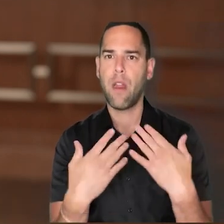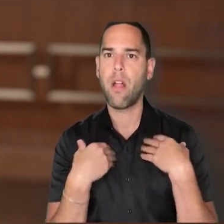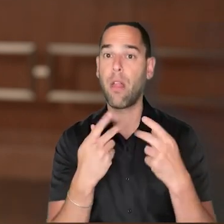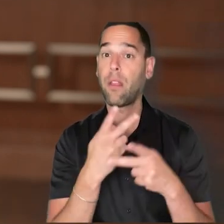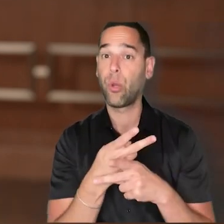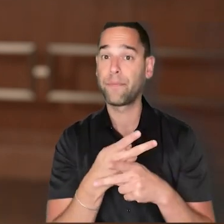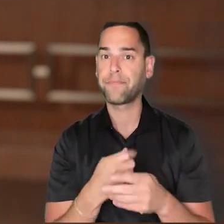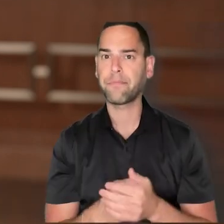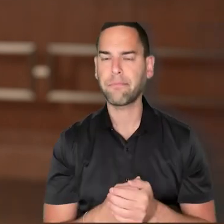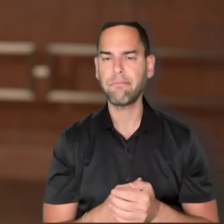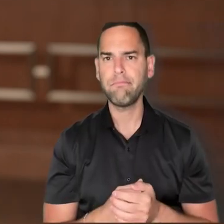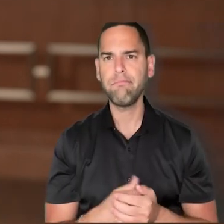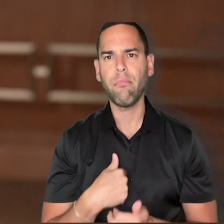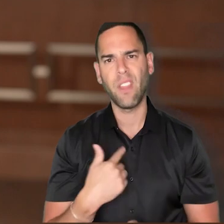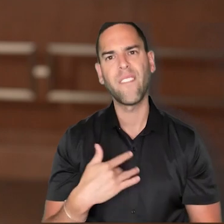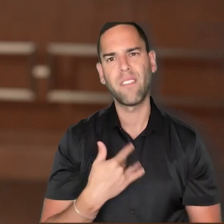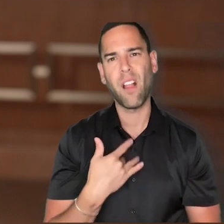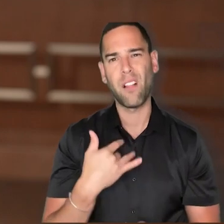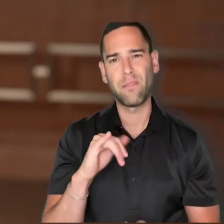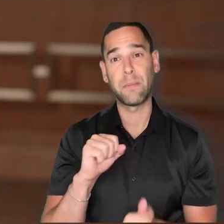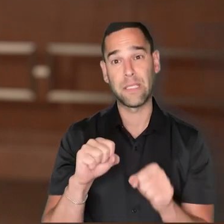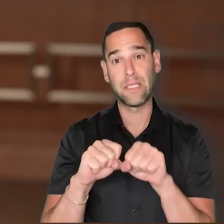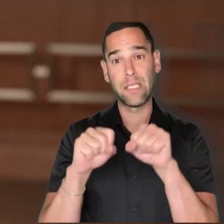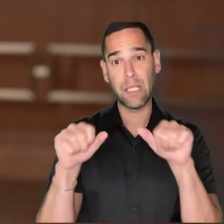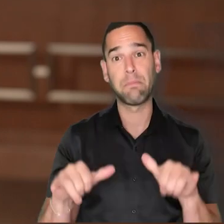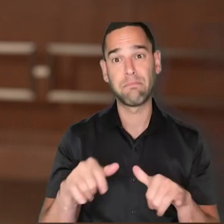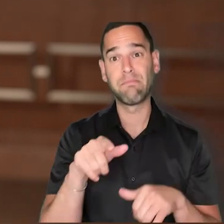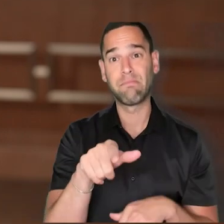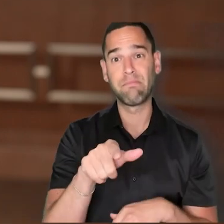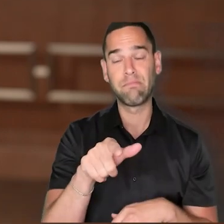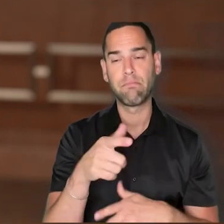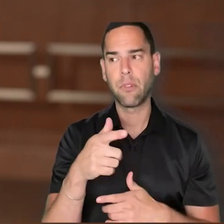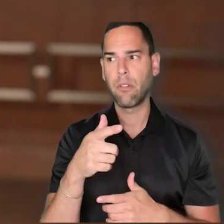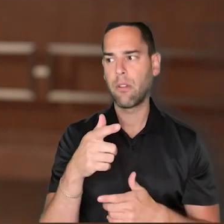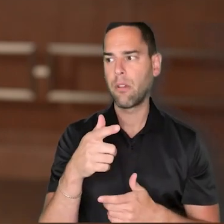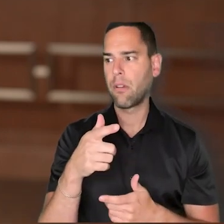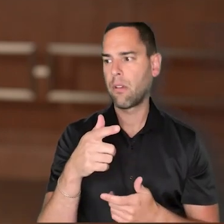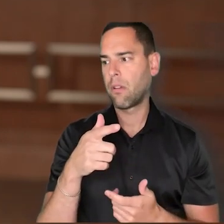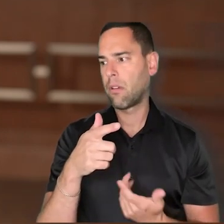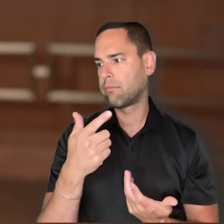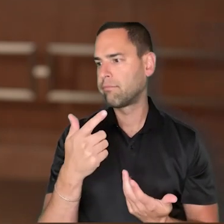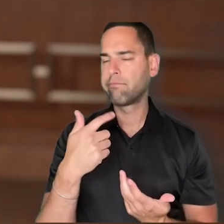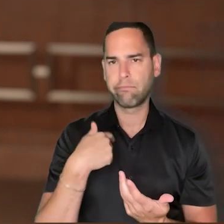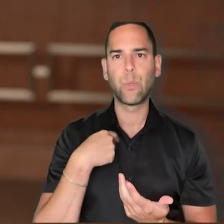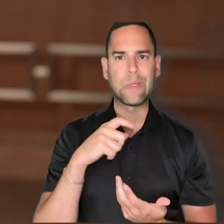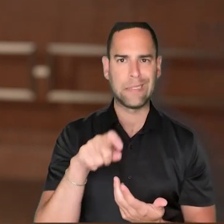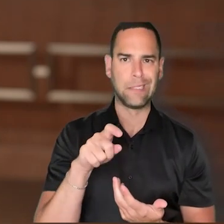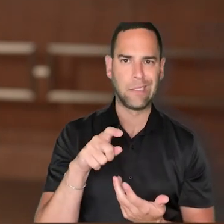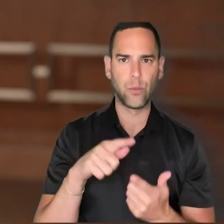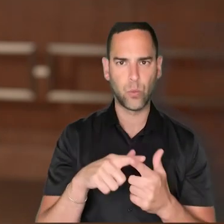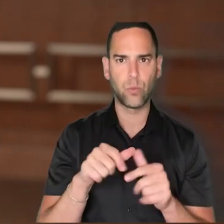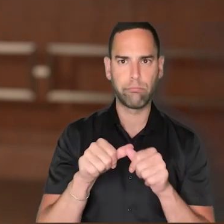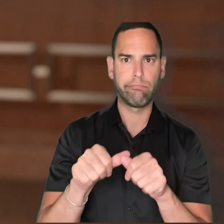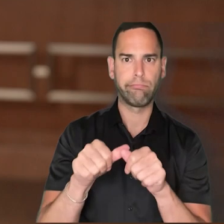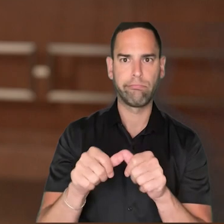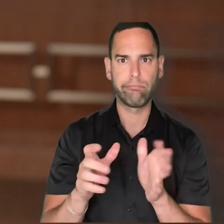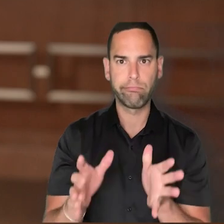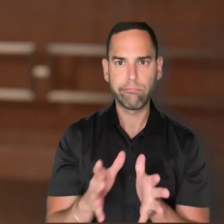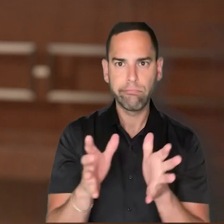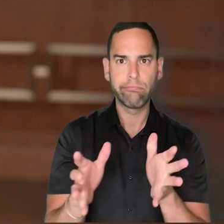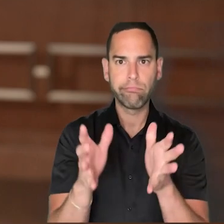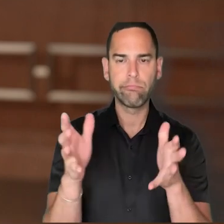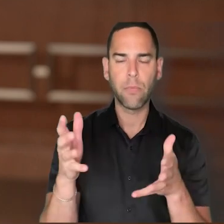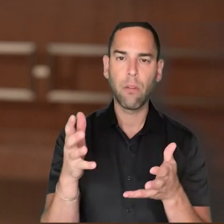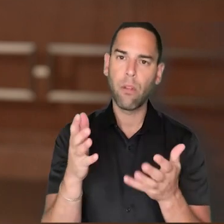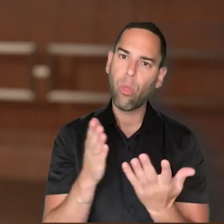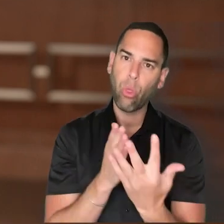And so I would say the system itself, while moving forward, in part